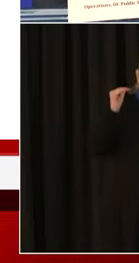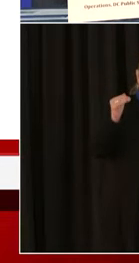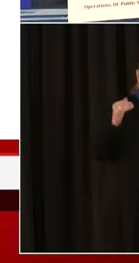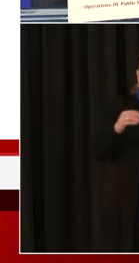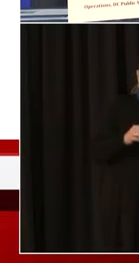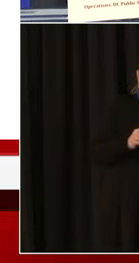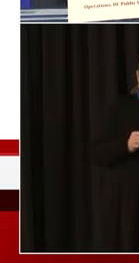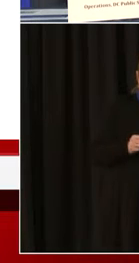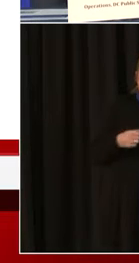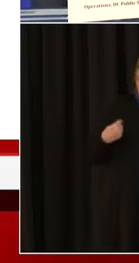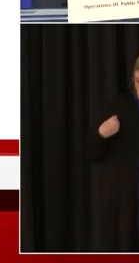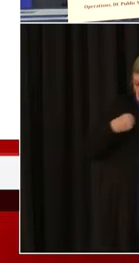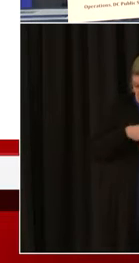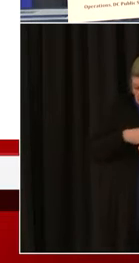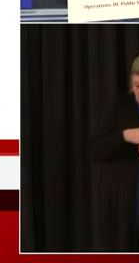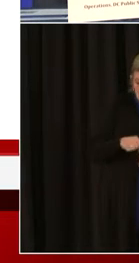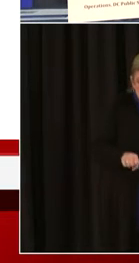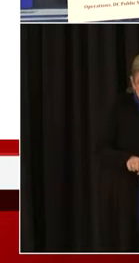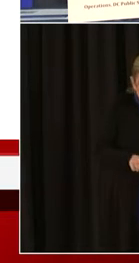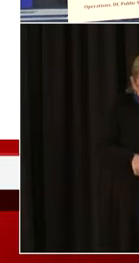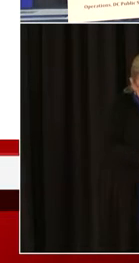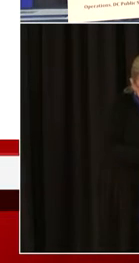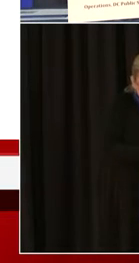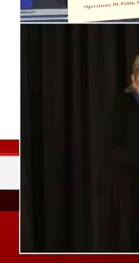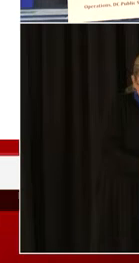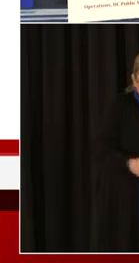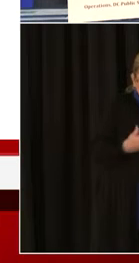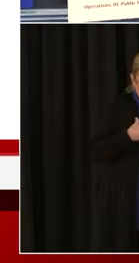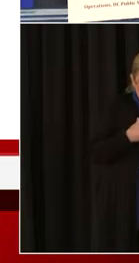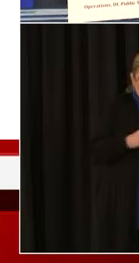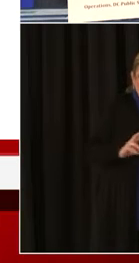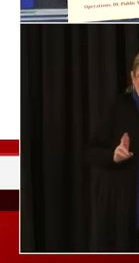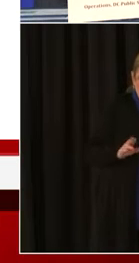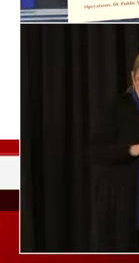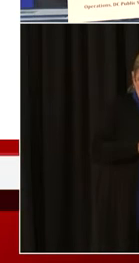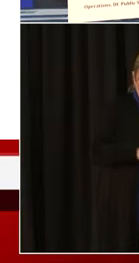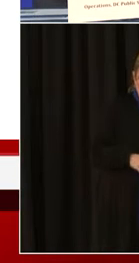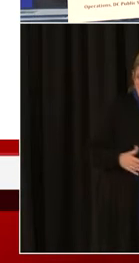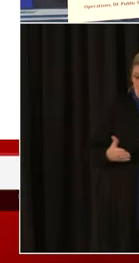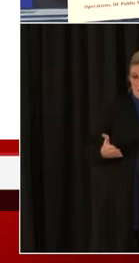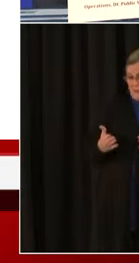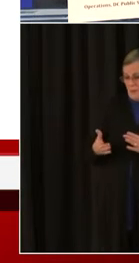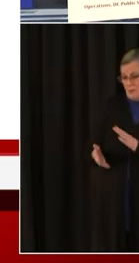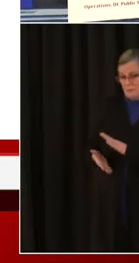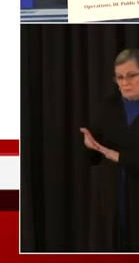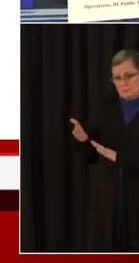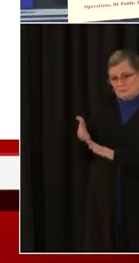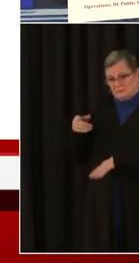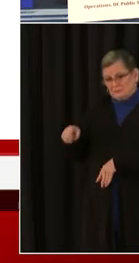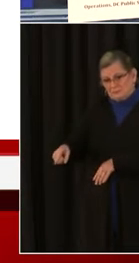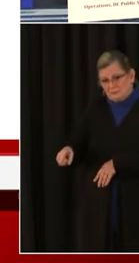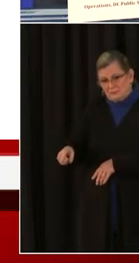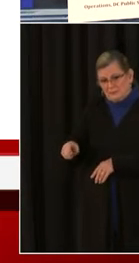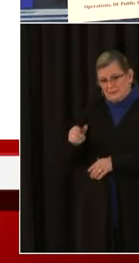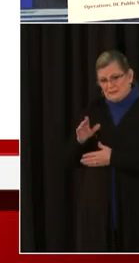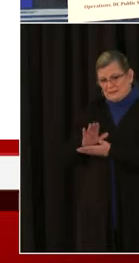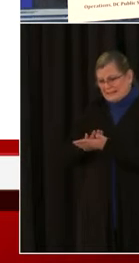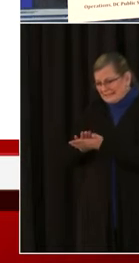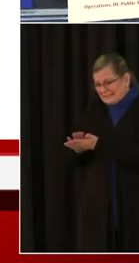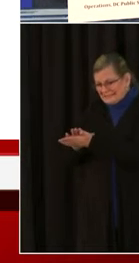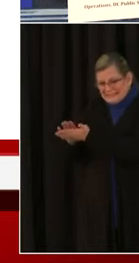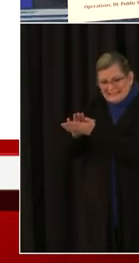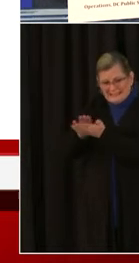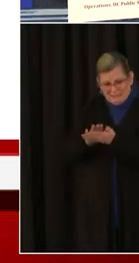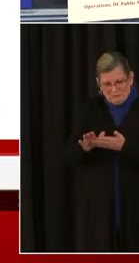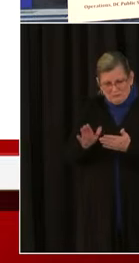things like that. Next, we've been working with the operational folks at our school to make sure we're doing enhanced cleaning throughout the building and